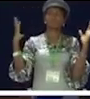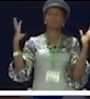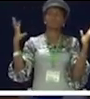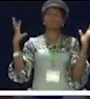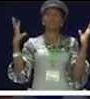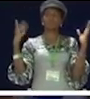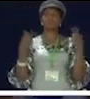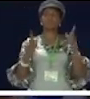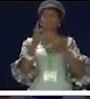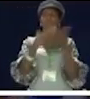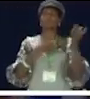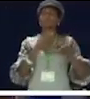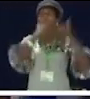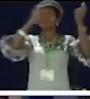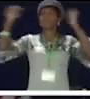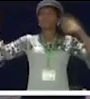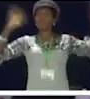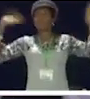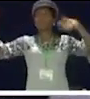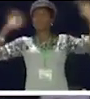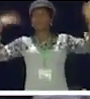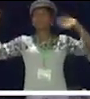Well, let somebody shout hallelujah.